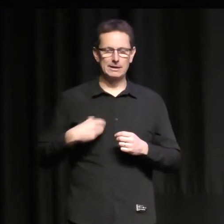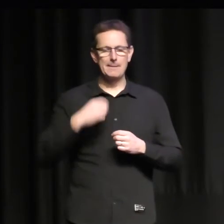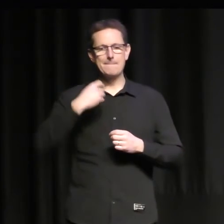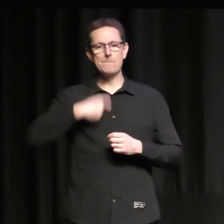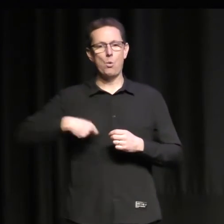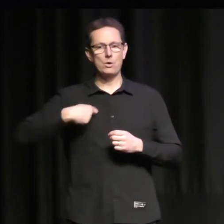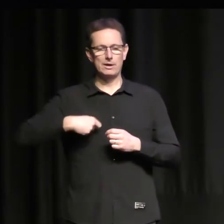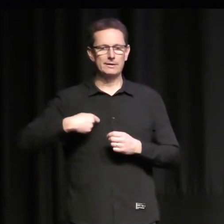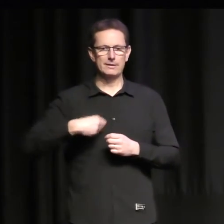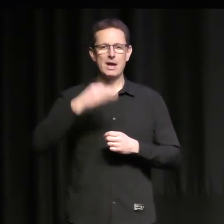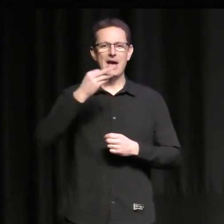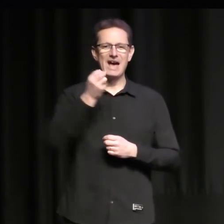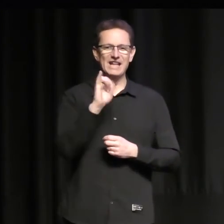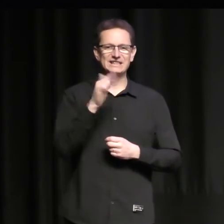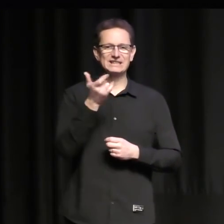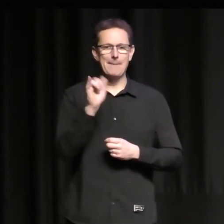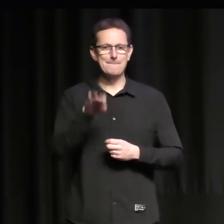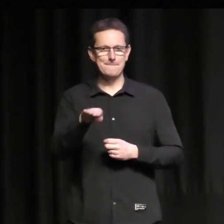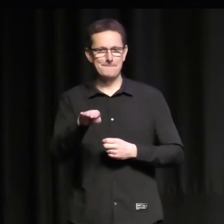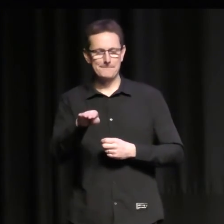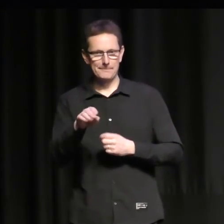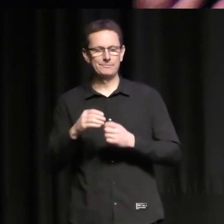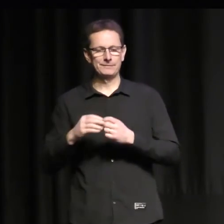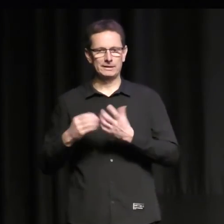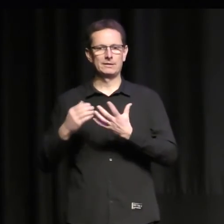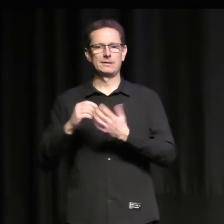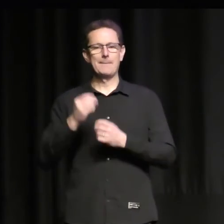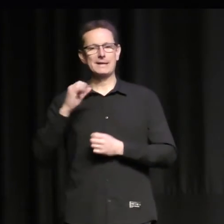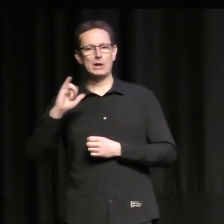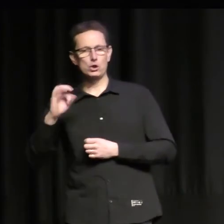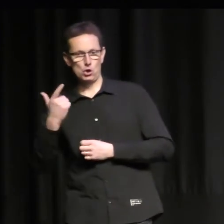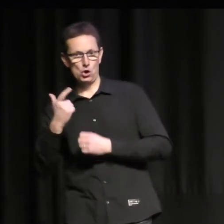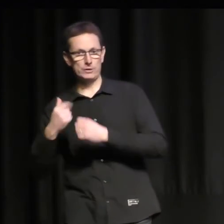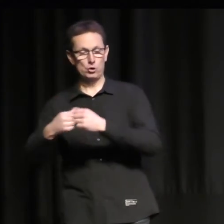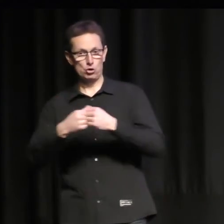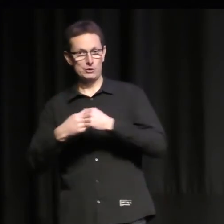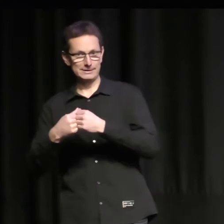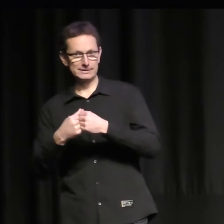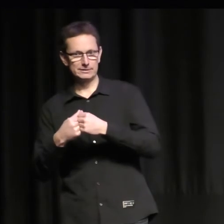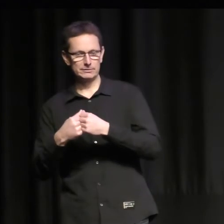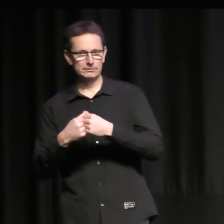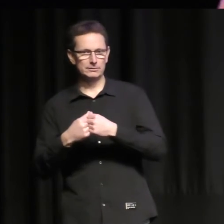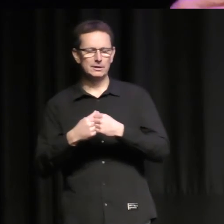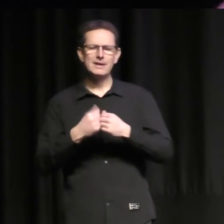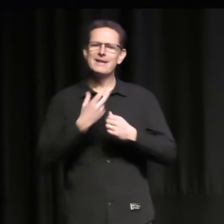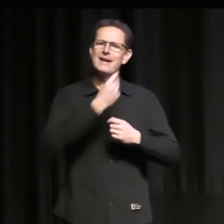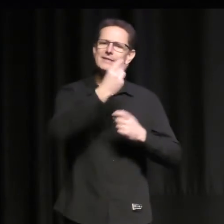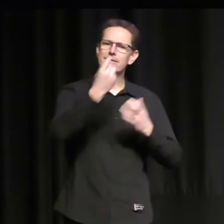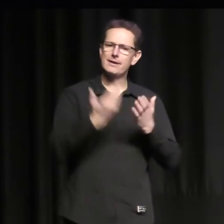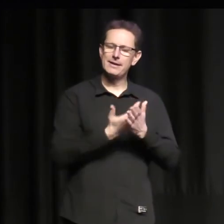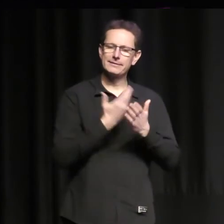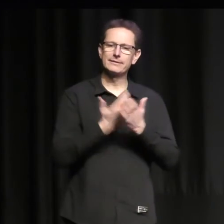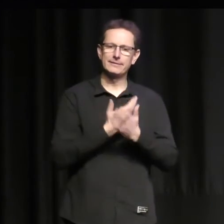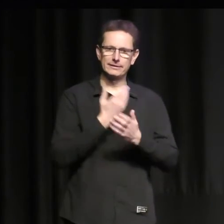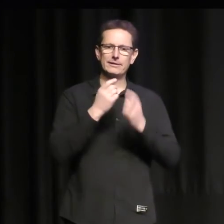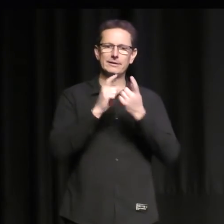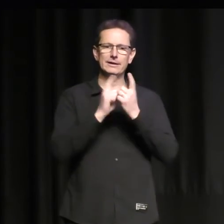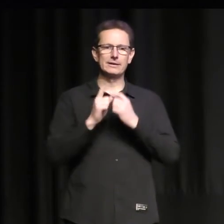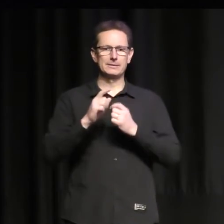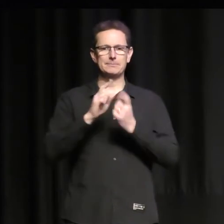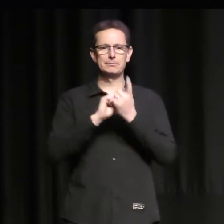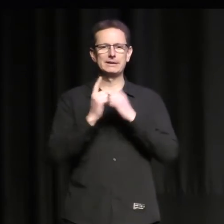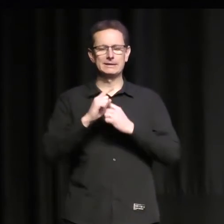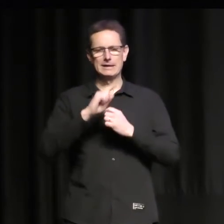which is a Precariat political movement that has emerged. In others, it might be internal reform of old